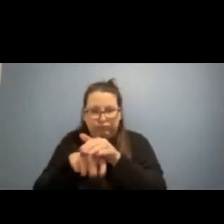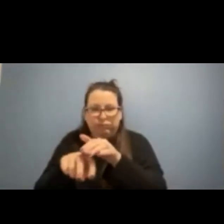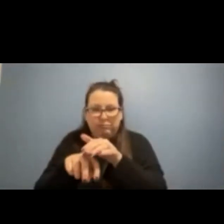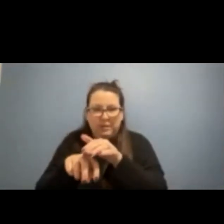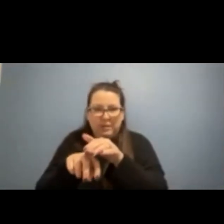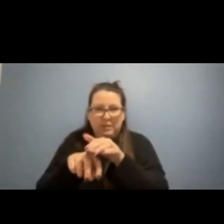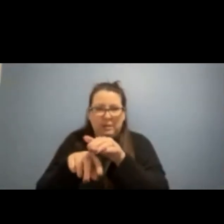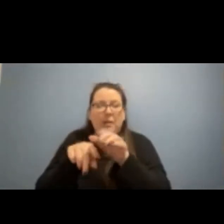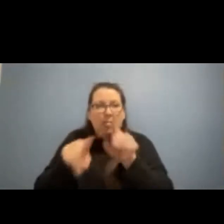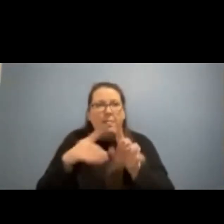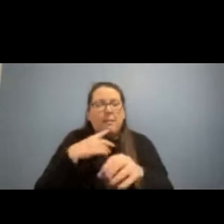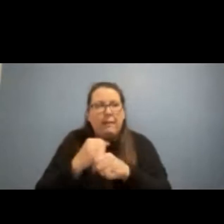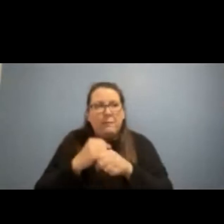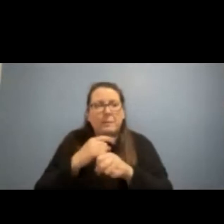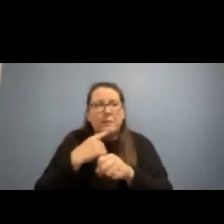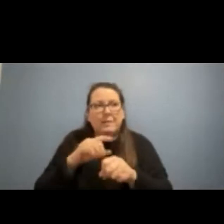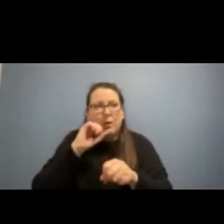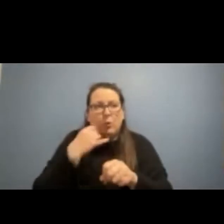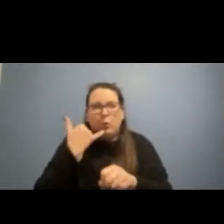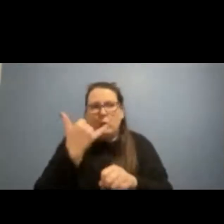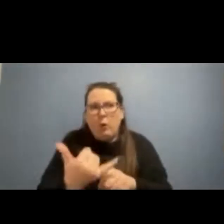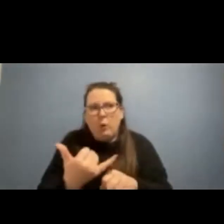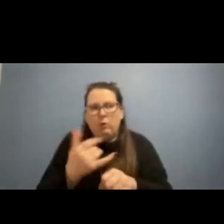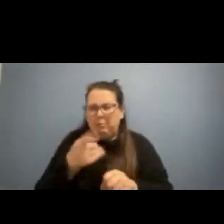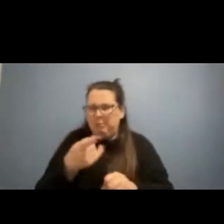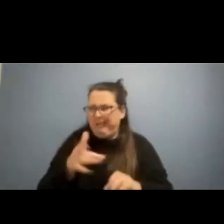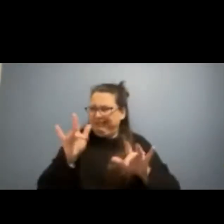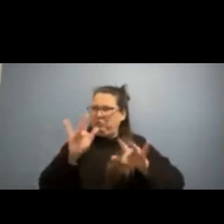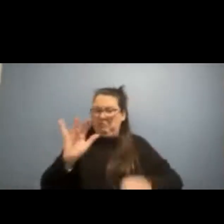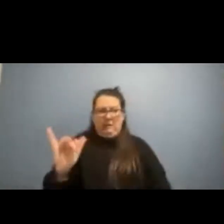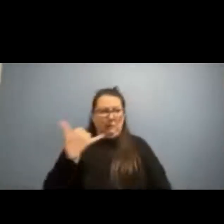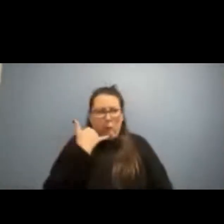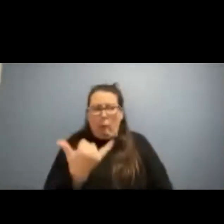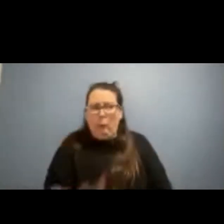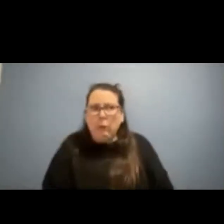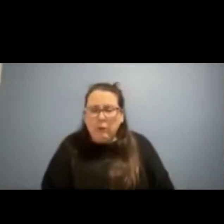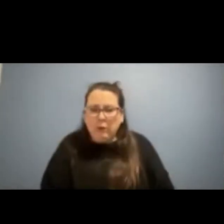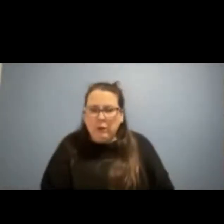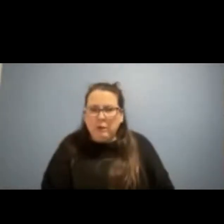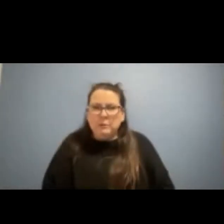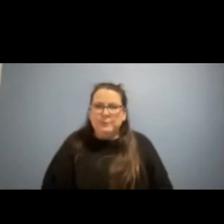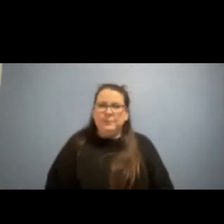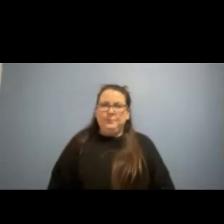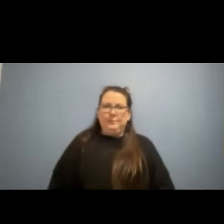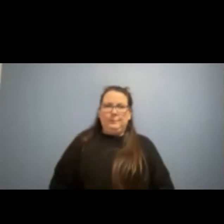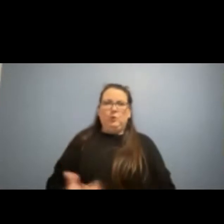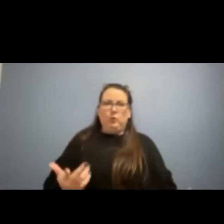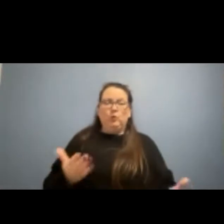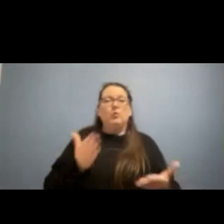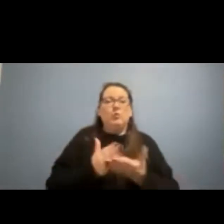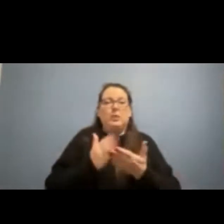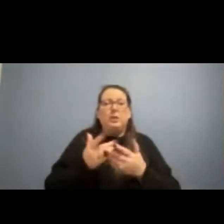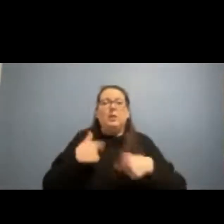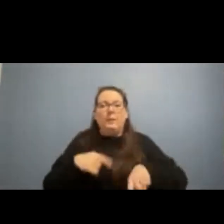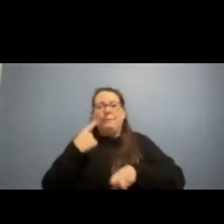a call. So Fung, I'm not sure if you want to take this one, but I think one of the things that we have found over this